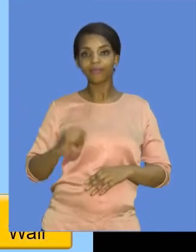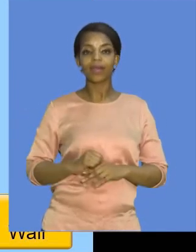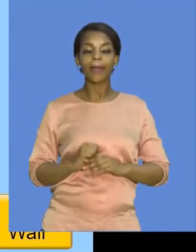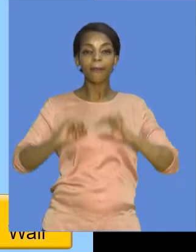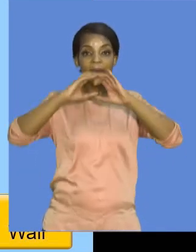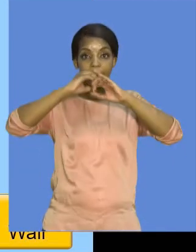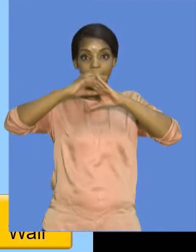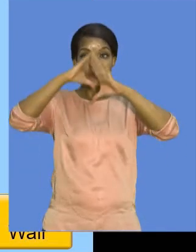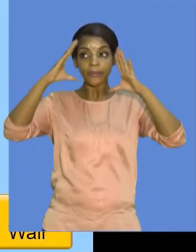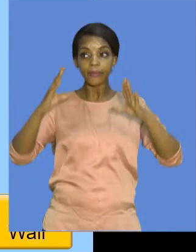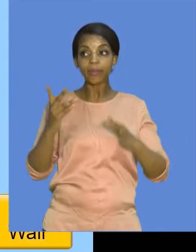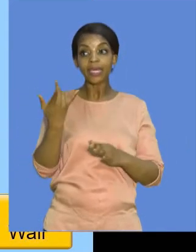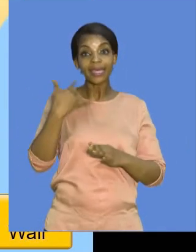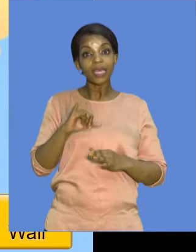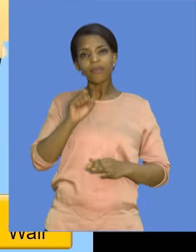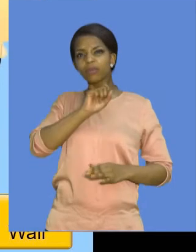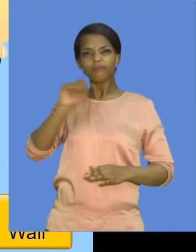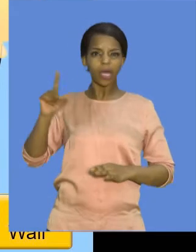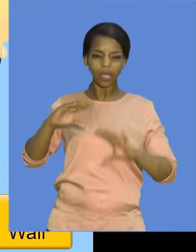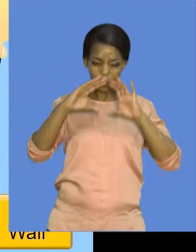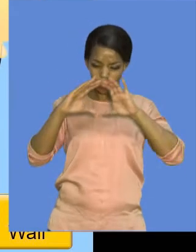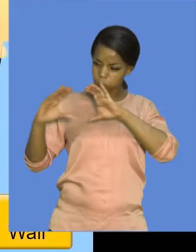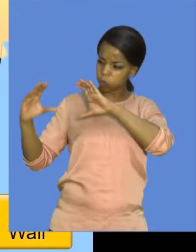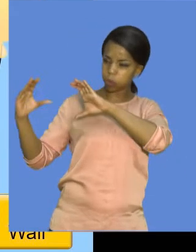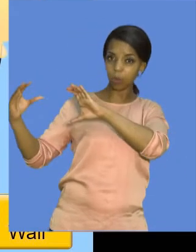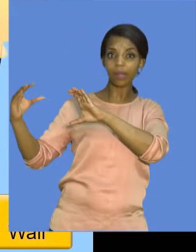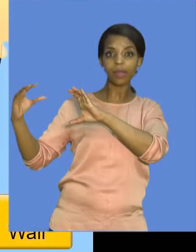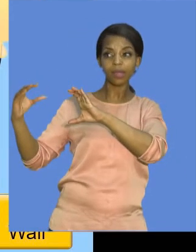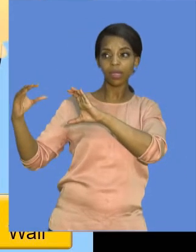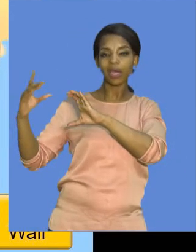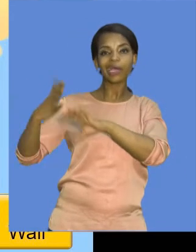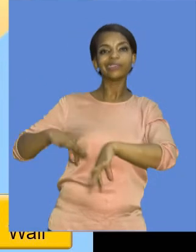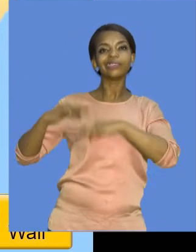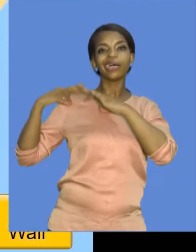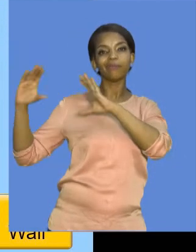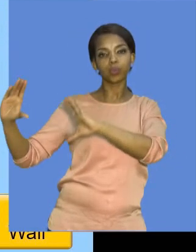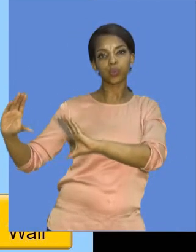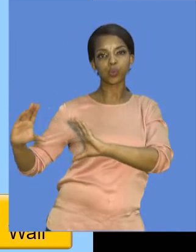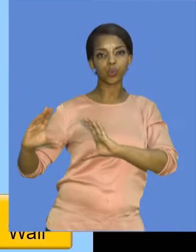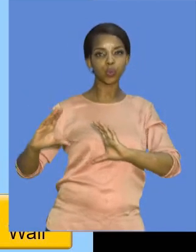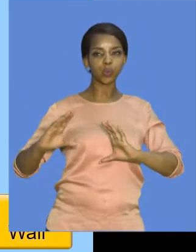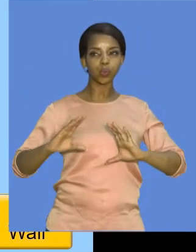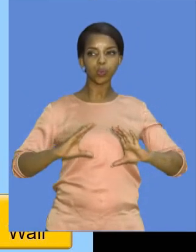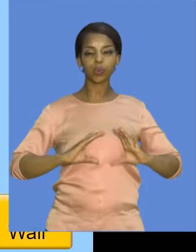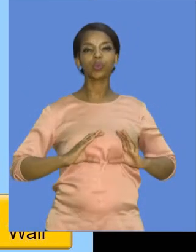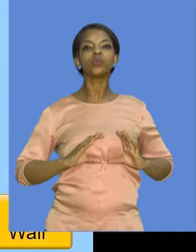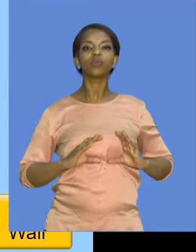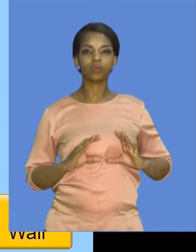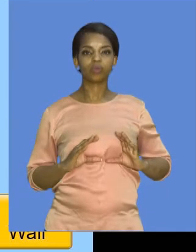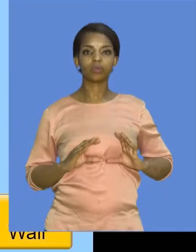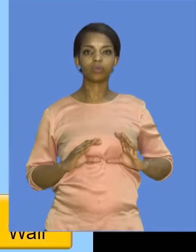can immediately, if we pull it away, naturally, this balloon will move towards the jersey, as you can